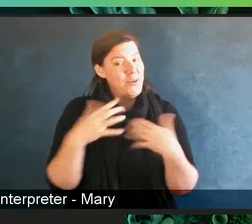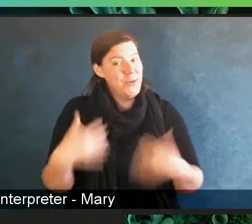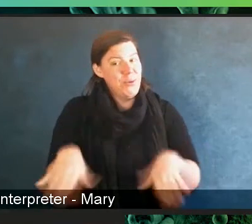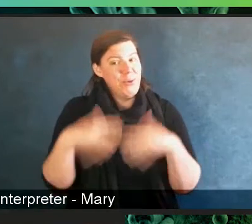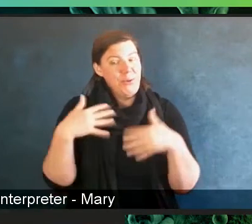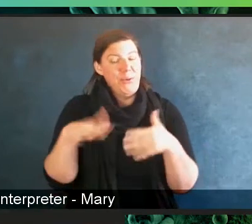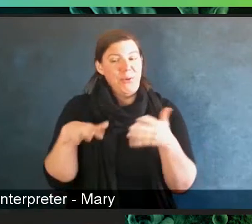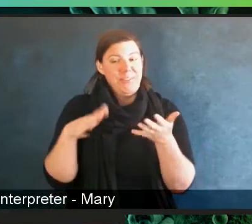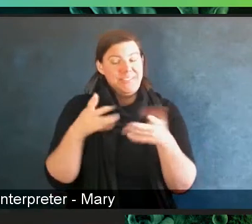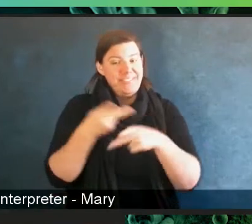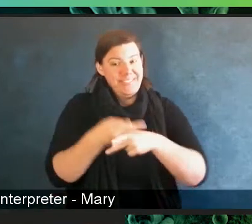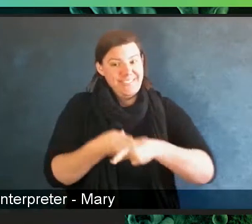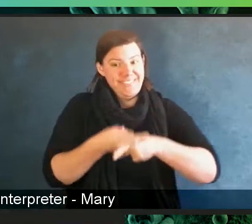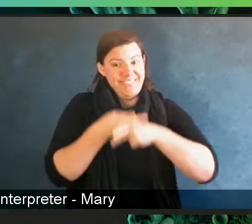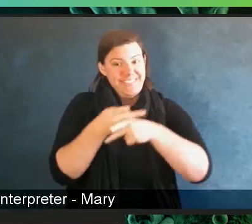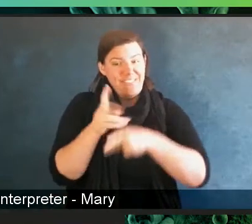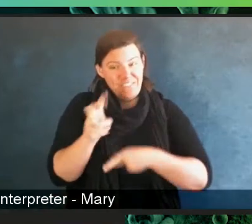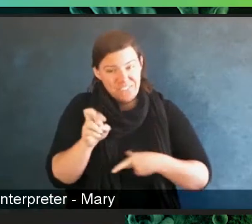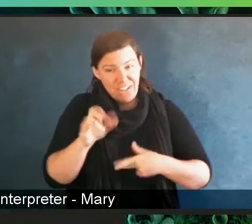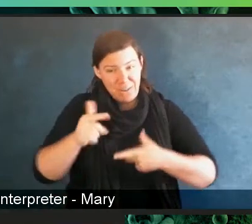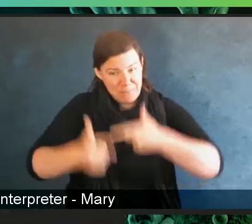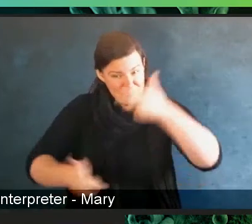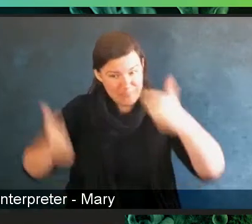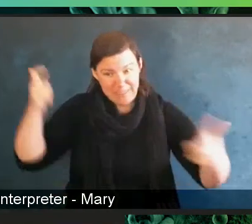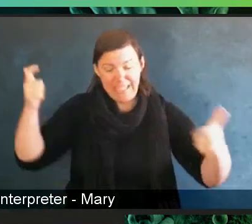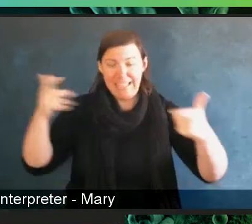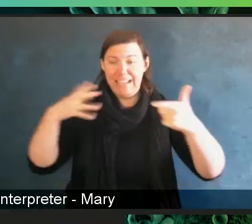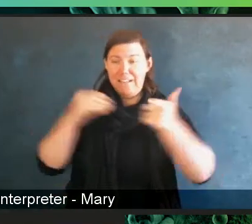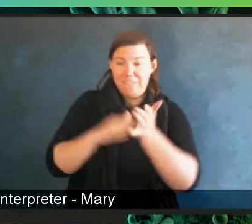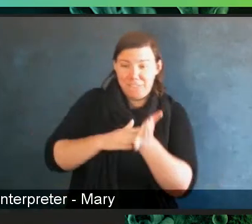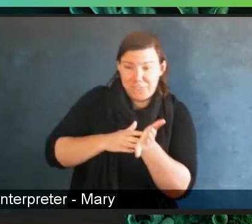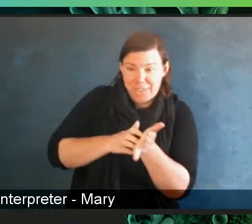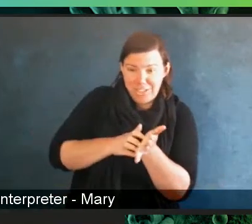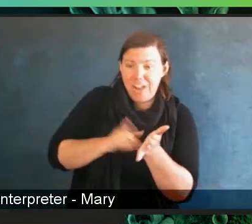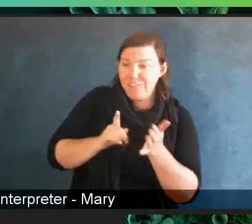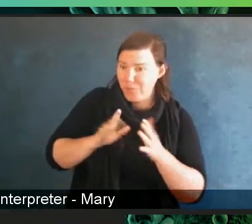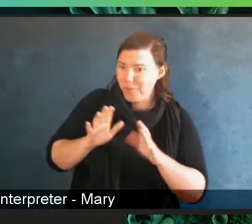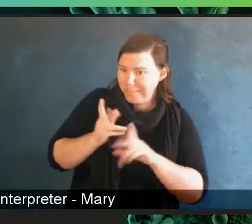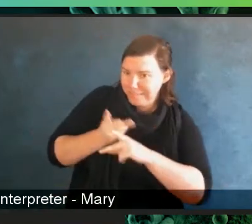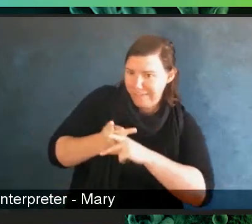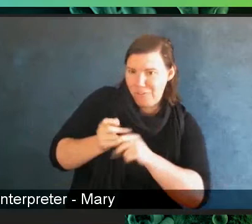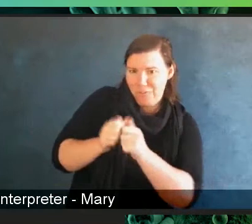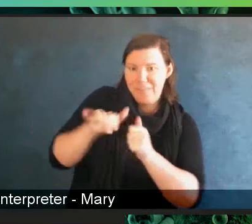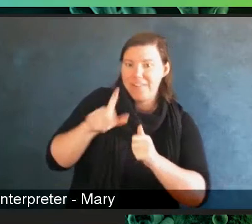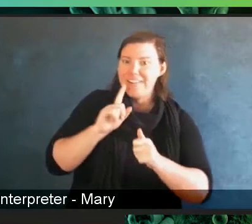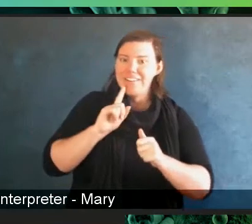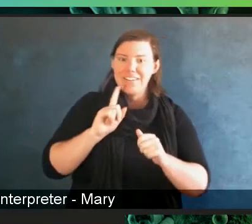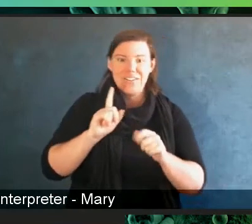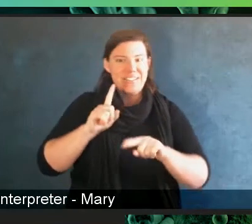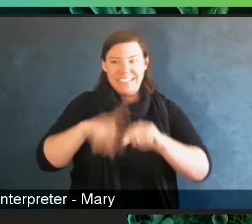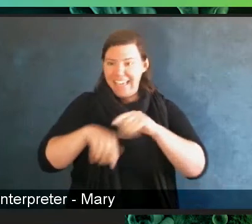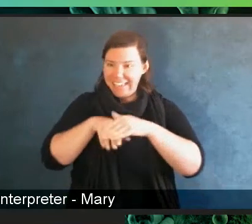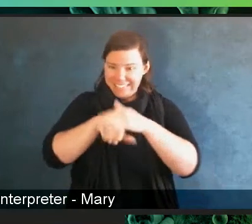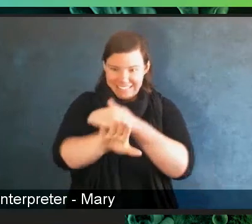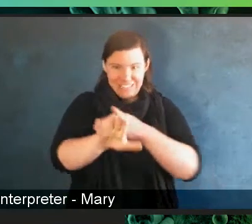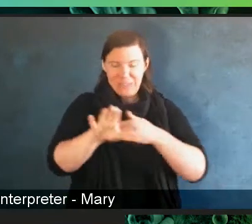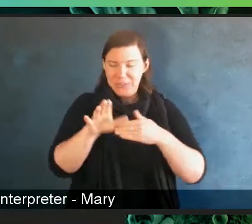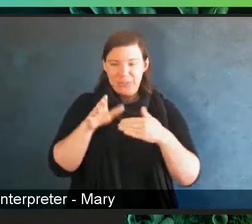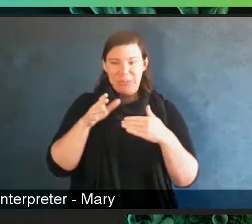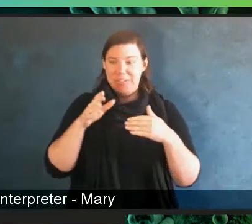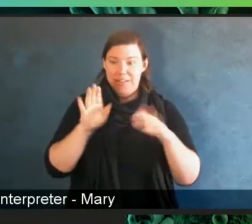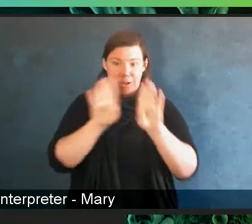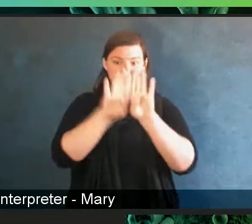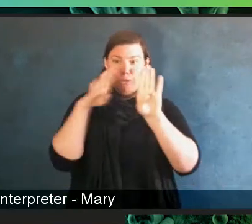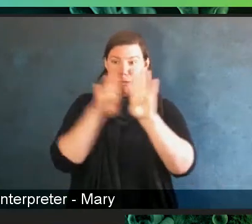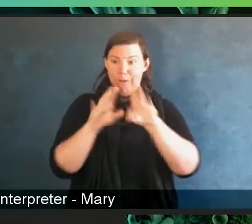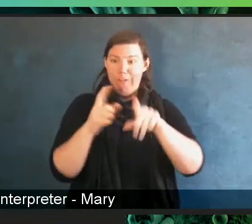Then these things are enormous. They weigh thousands of pounds. They're over 7 feet tall. So we can't fit them through normal doorways. So we needed to get